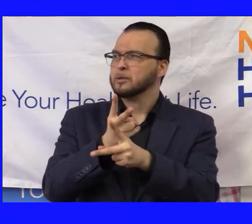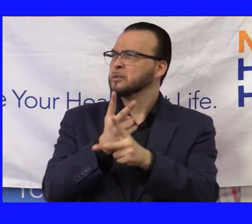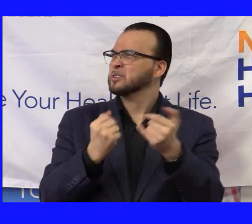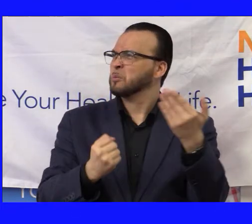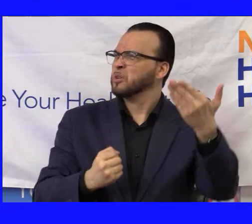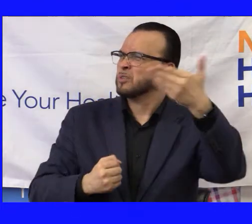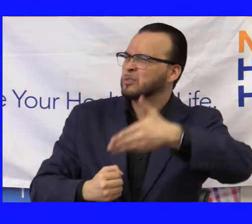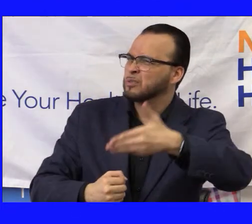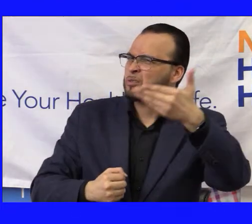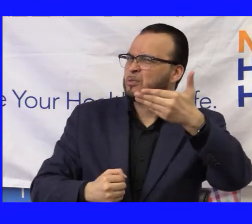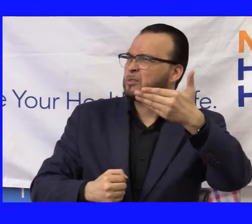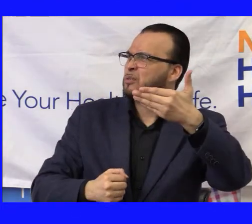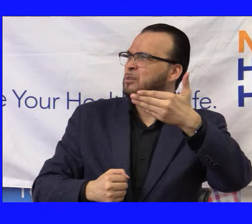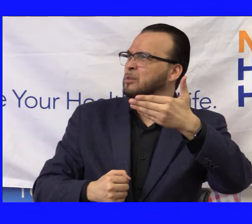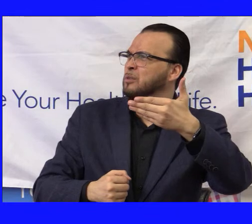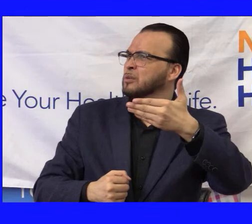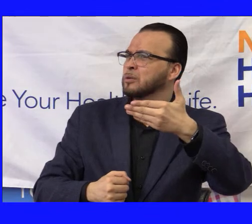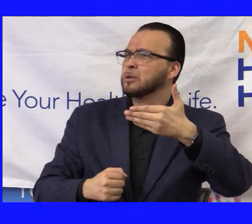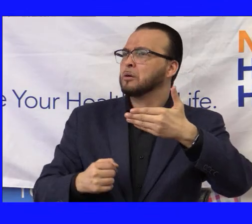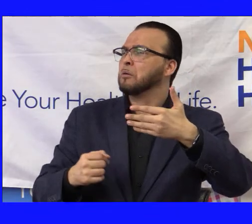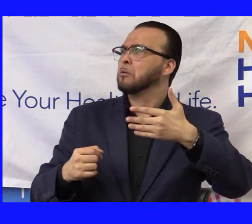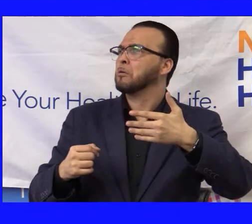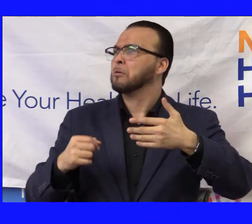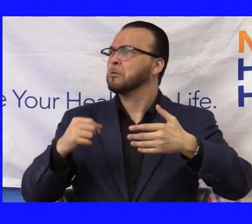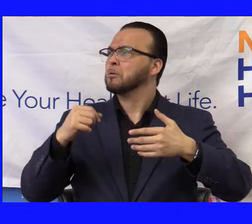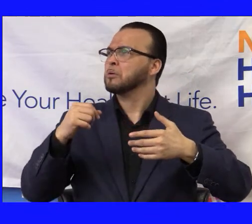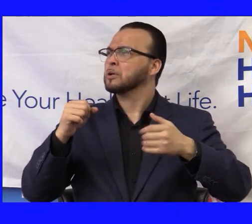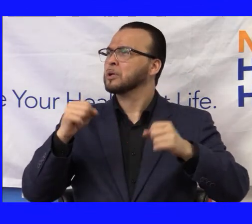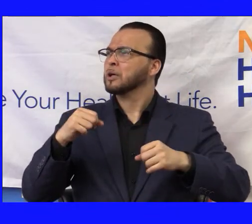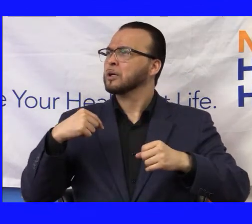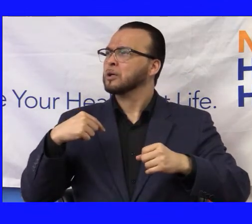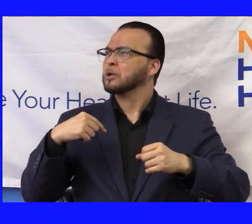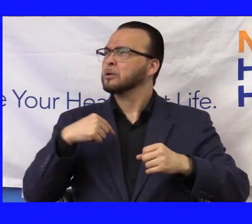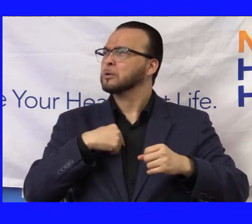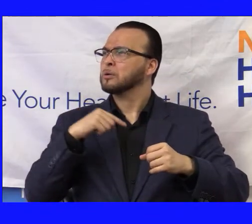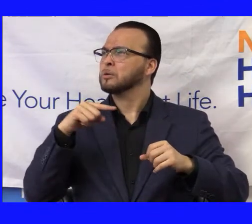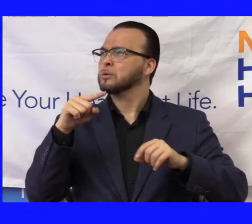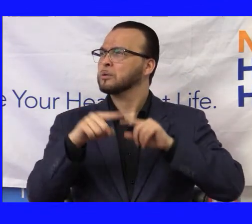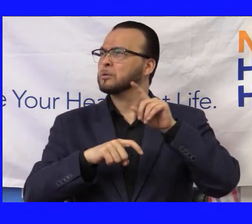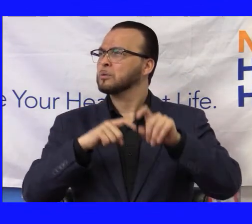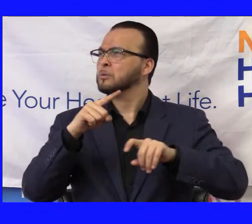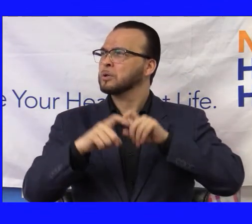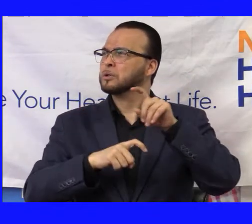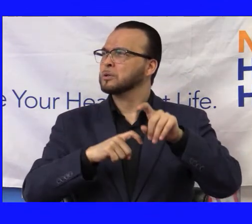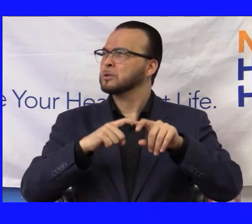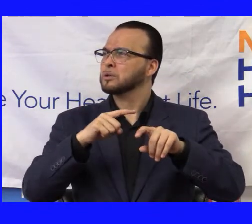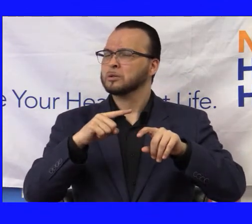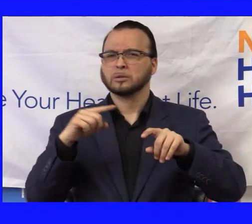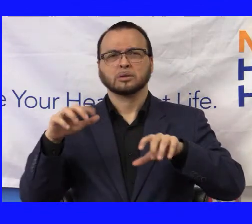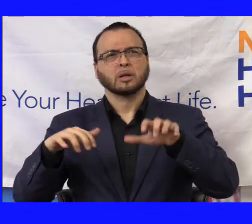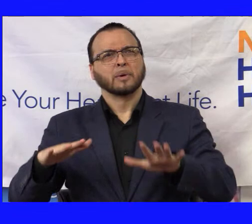sorry, yes? Could we take questions on the medical home first?